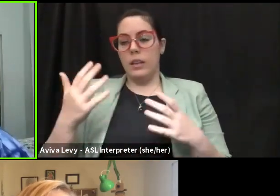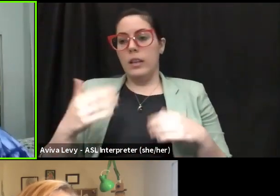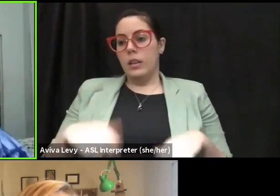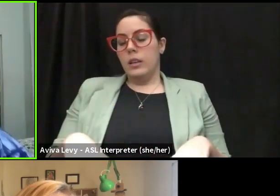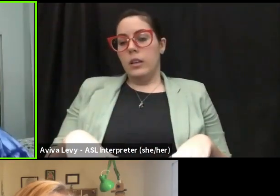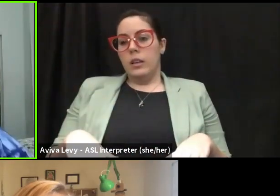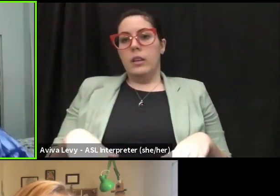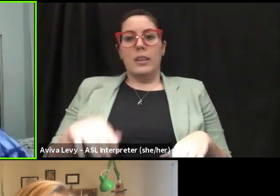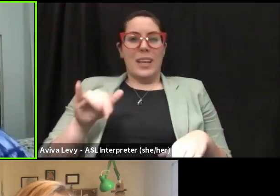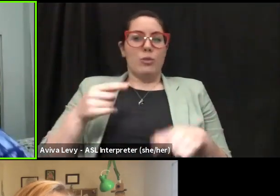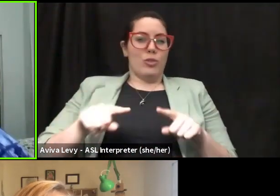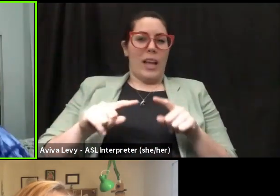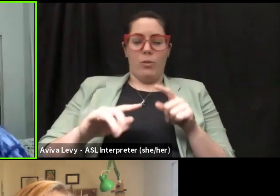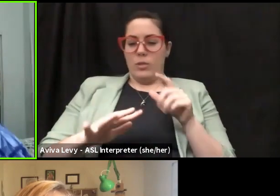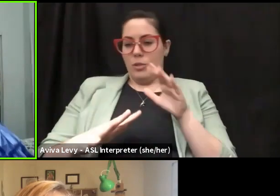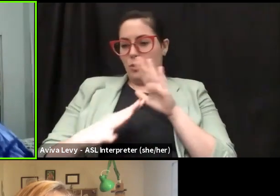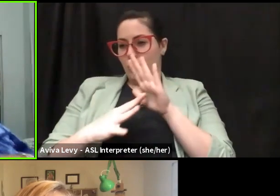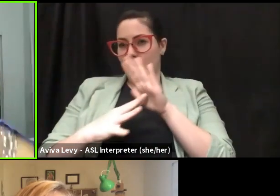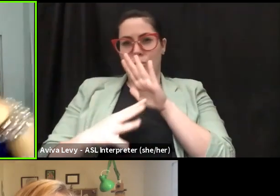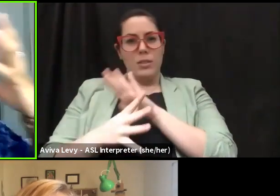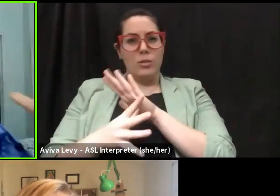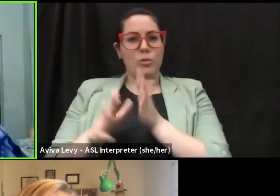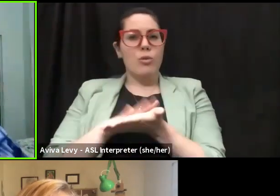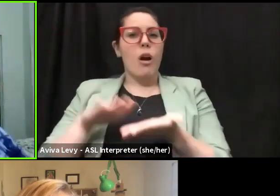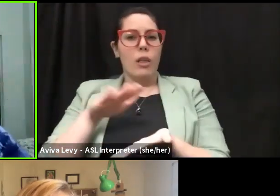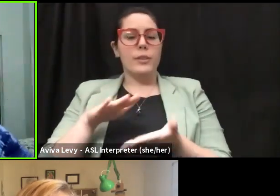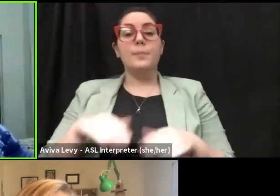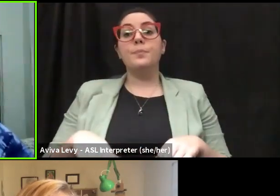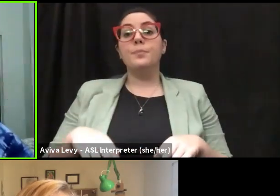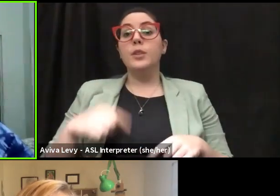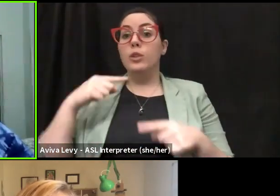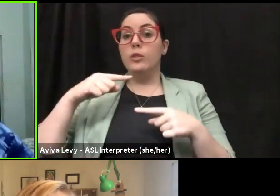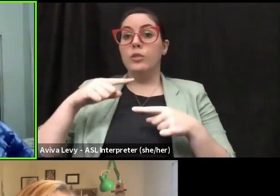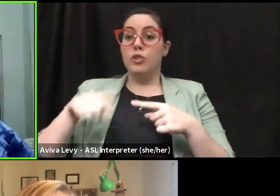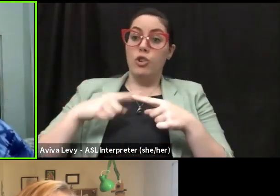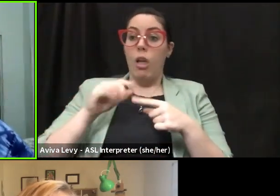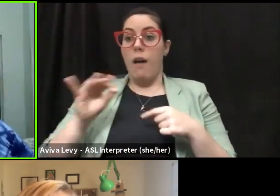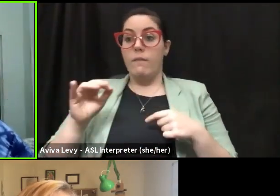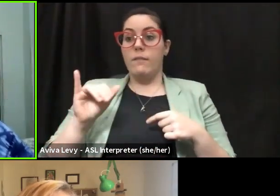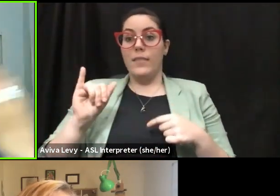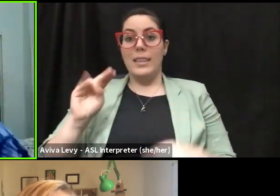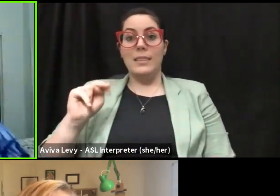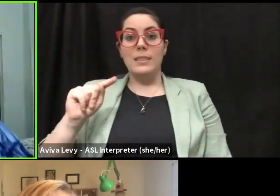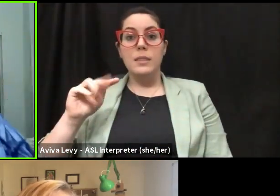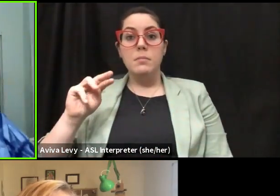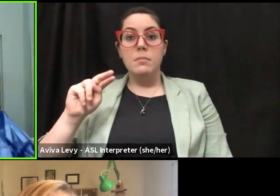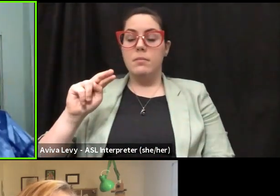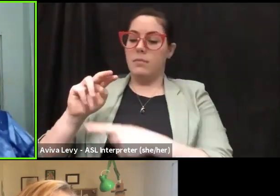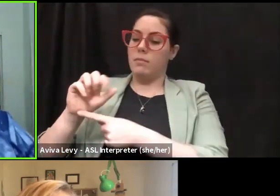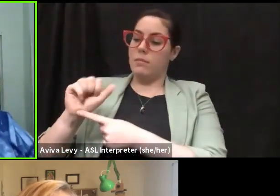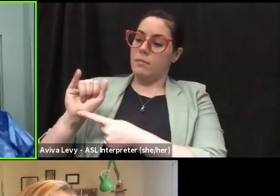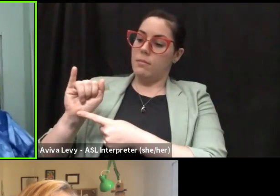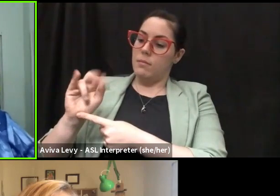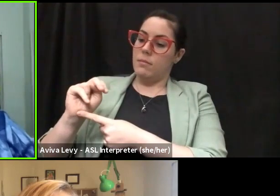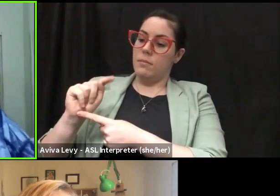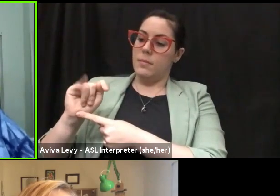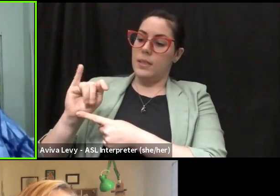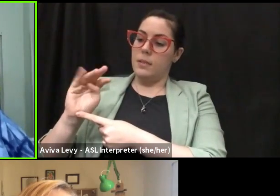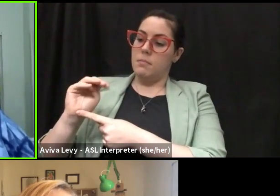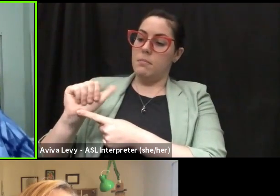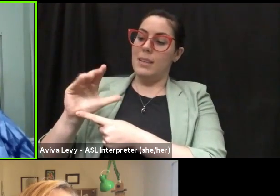a junior and senior in college. So the Circles of Intimacy really dealt with casting members